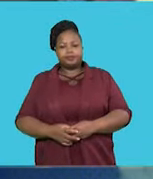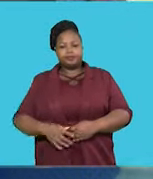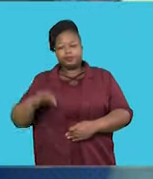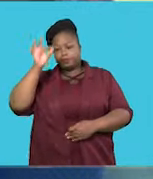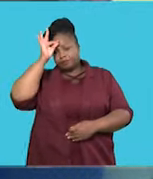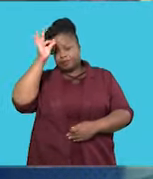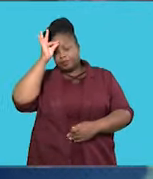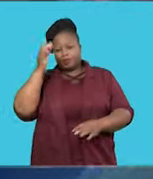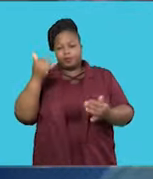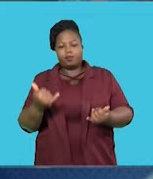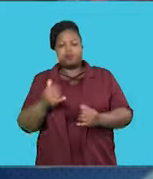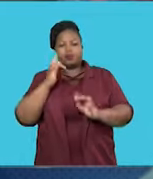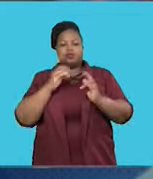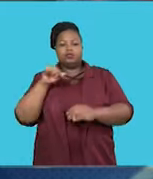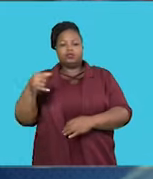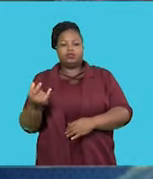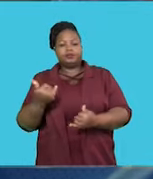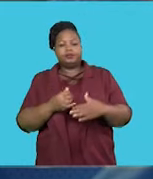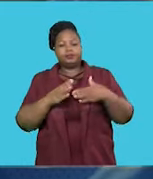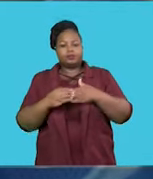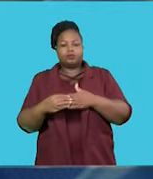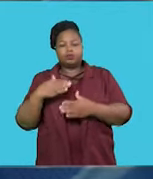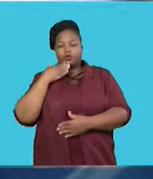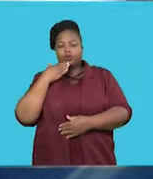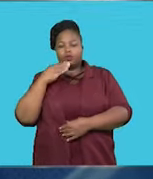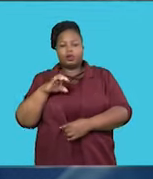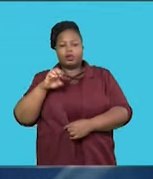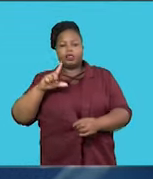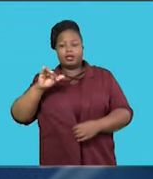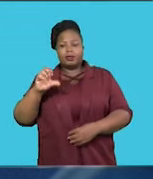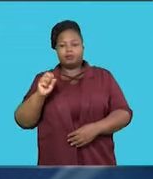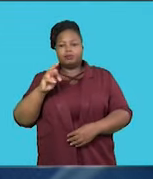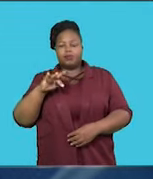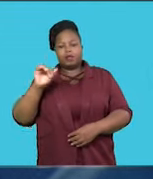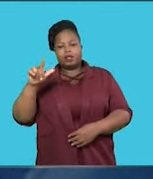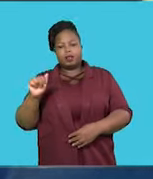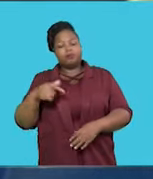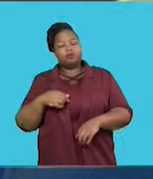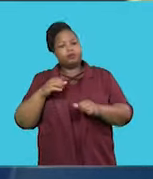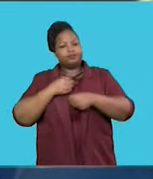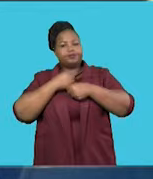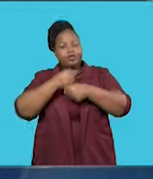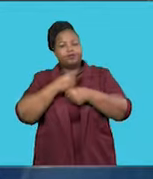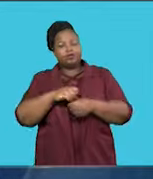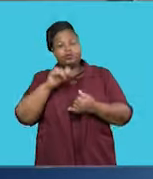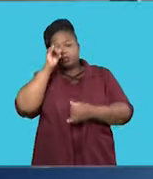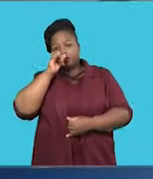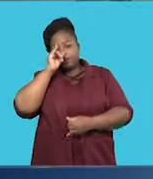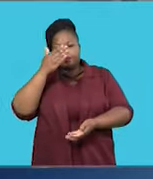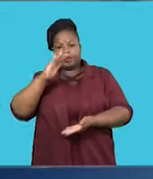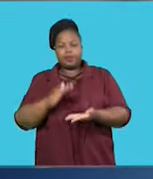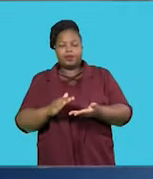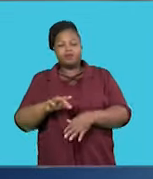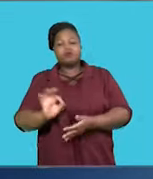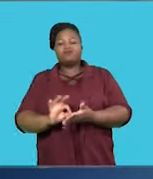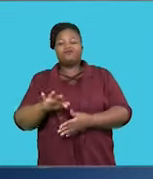Amaphoyisa namhlanje esifundazweni sasegola beholwa ke Lieutenant General Elias Mawela enze umkhankaso wokunciphisa ubugebengu okuyi-Operation